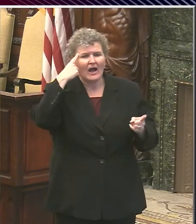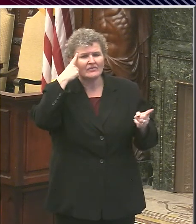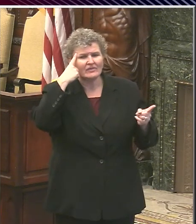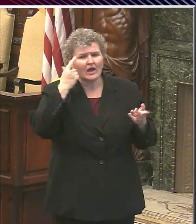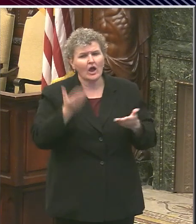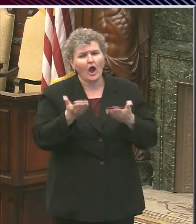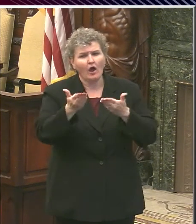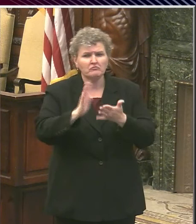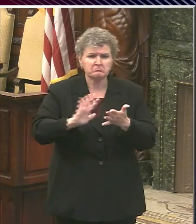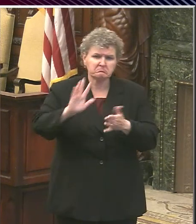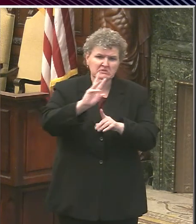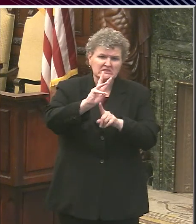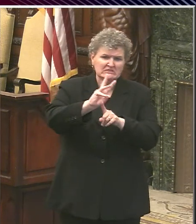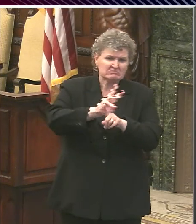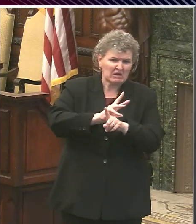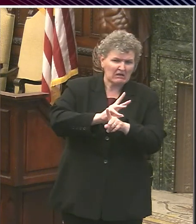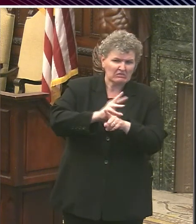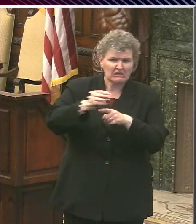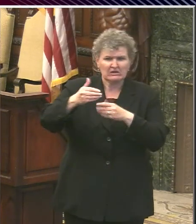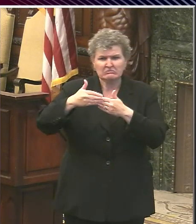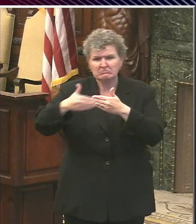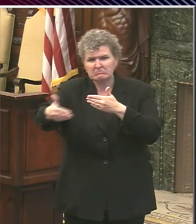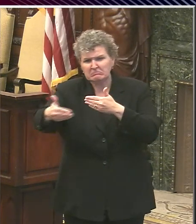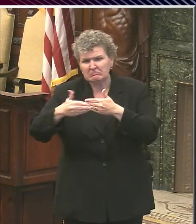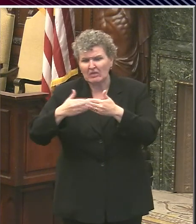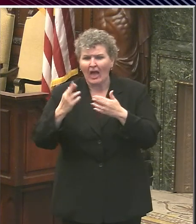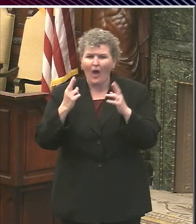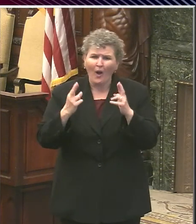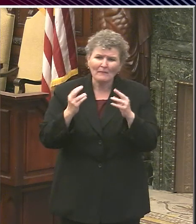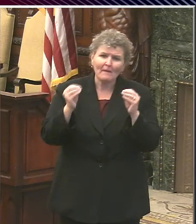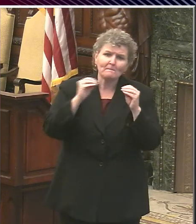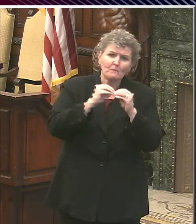6-month clips. We're hoping that some of our